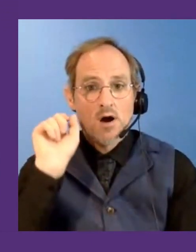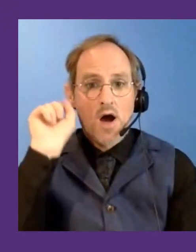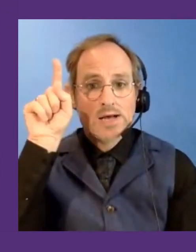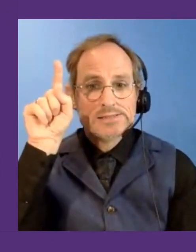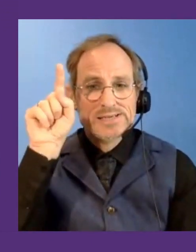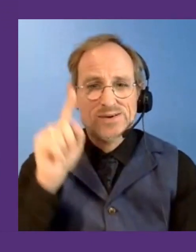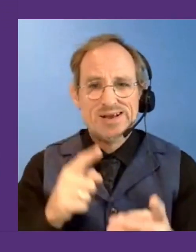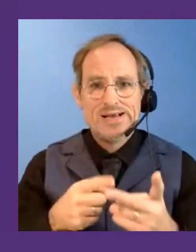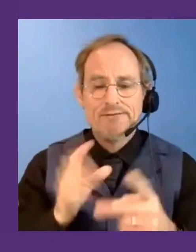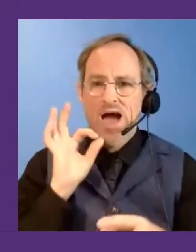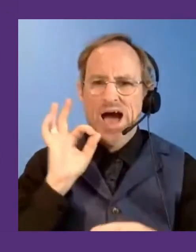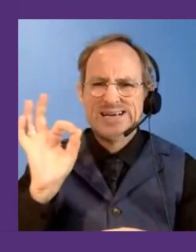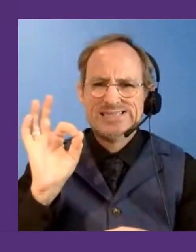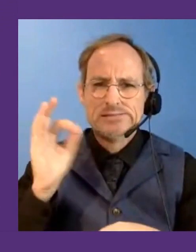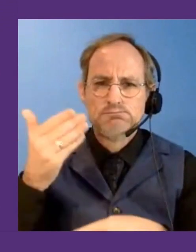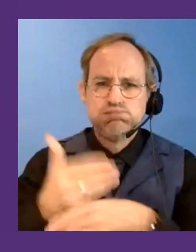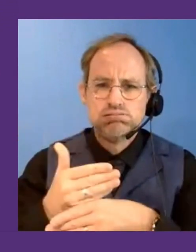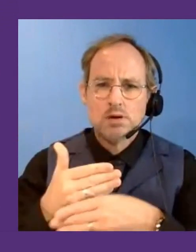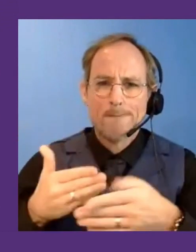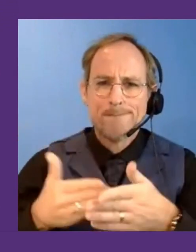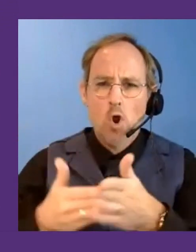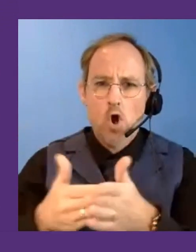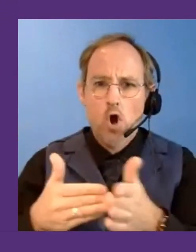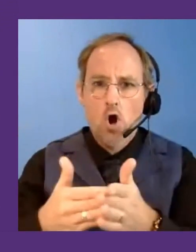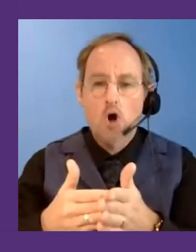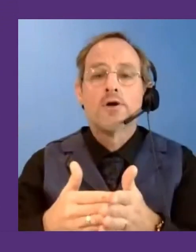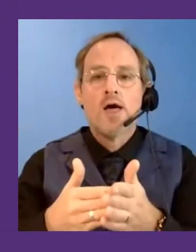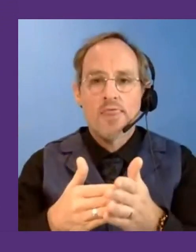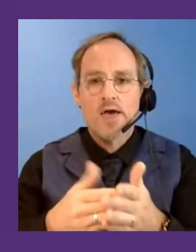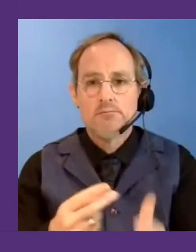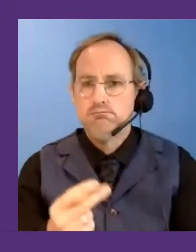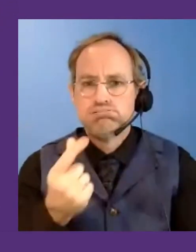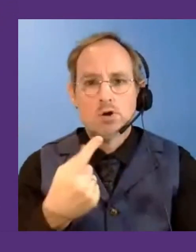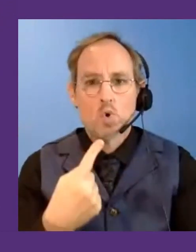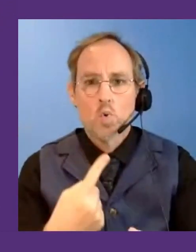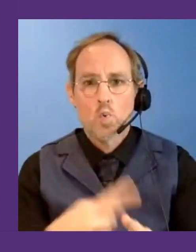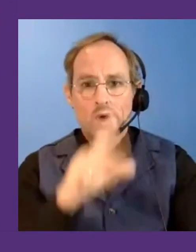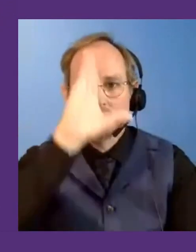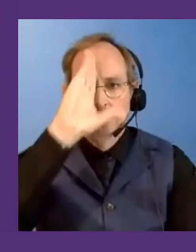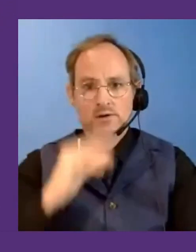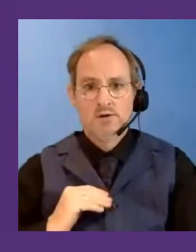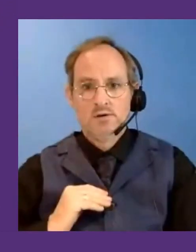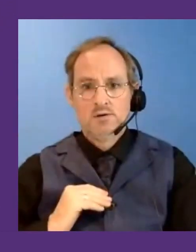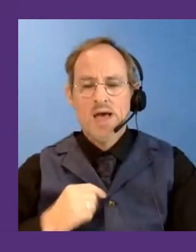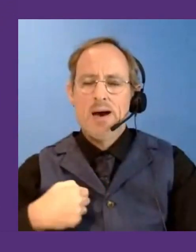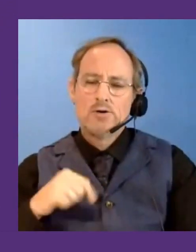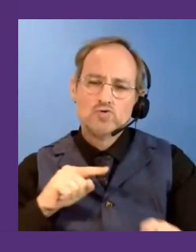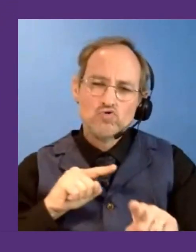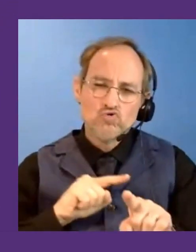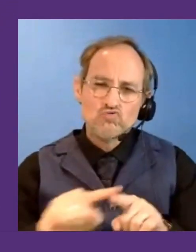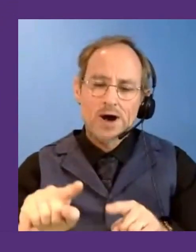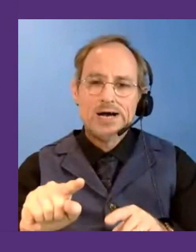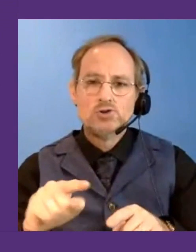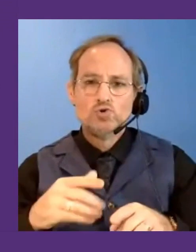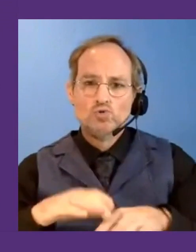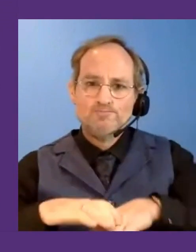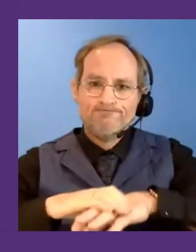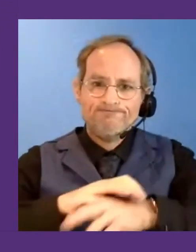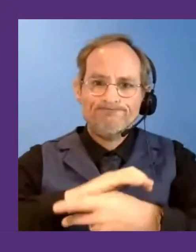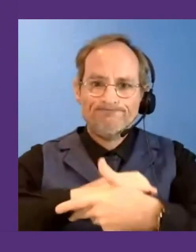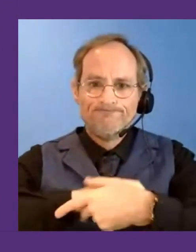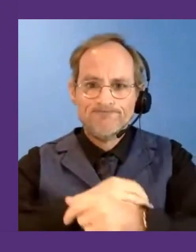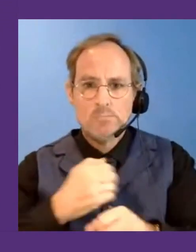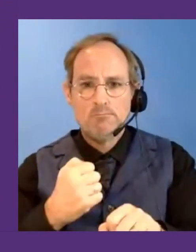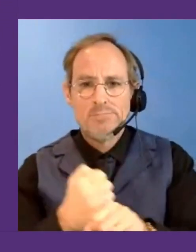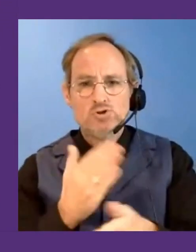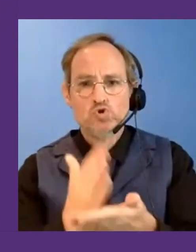pretty quickly gets up to my desk, and I will try and release the energy to make it happen. And we're working